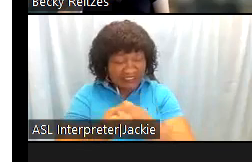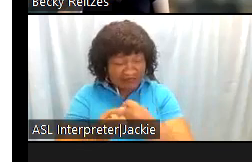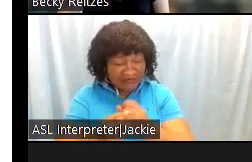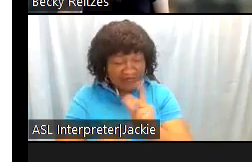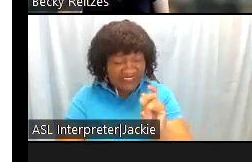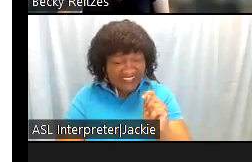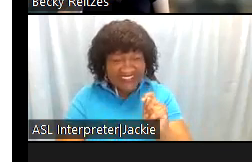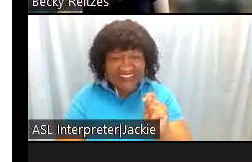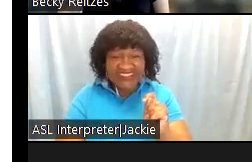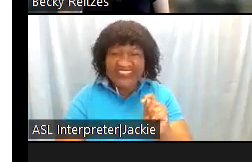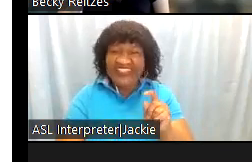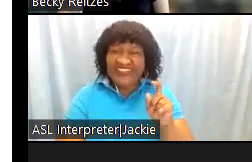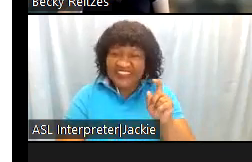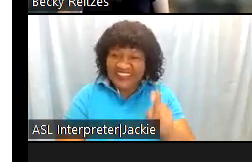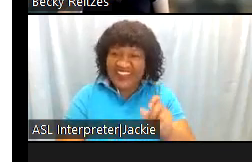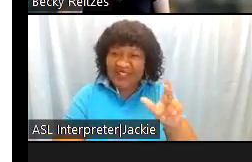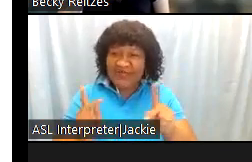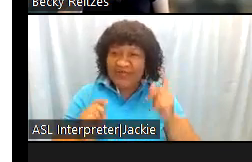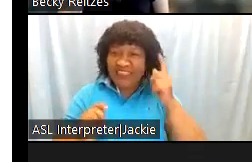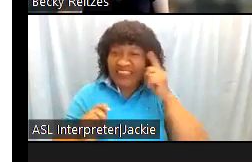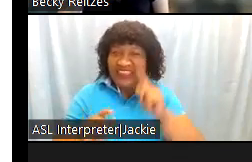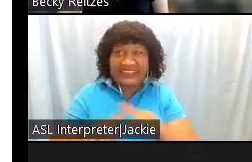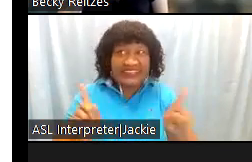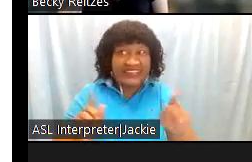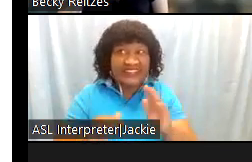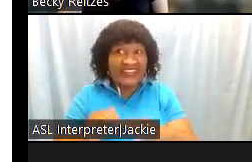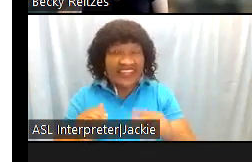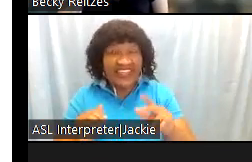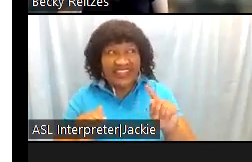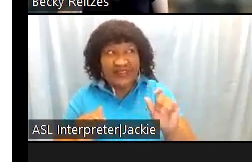maybe people will be fooled into thinking it's different than a toolkit.